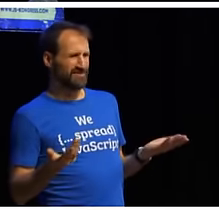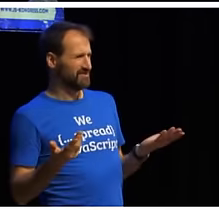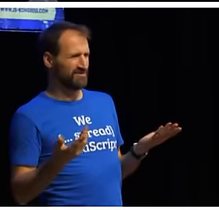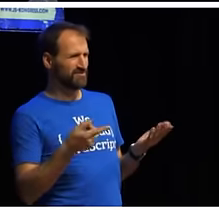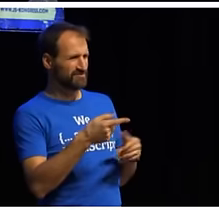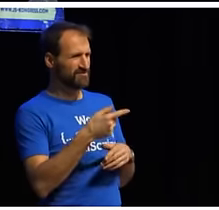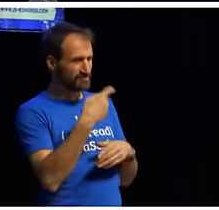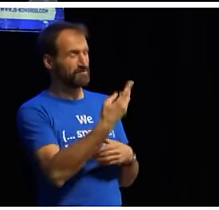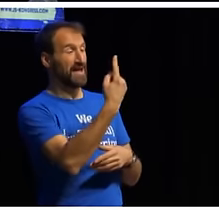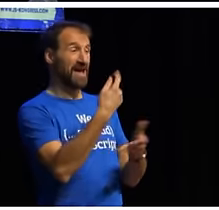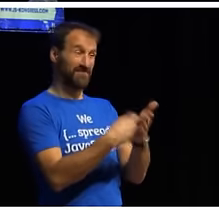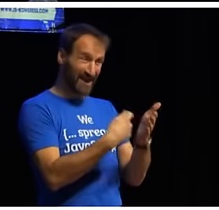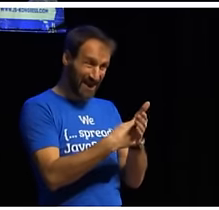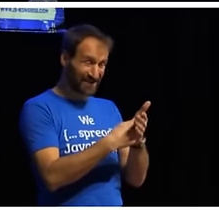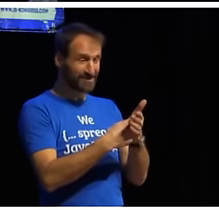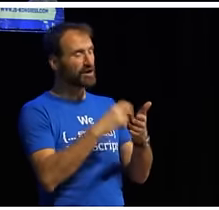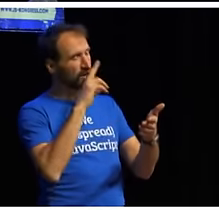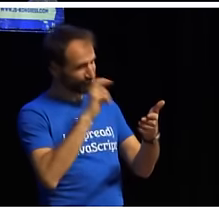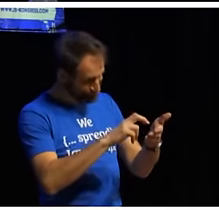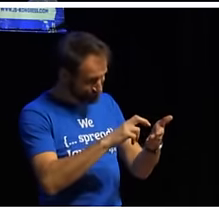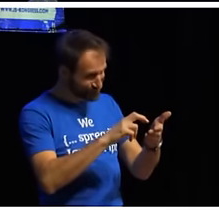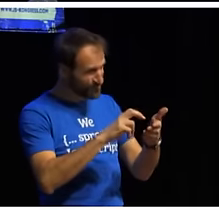and then the promise is over, basically.